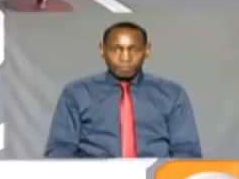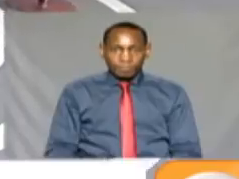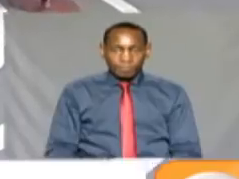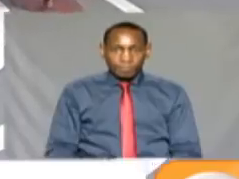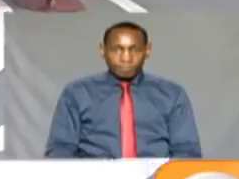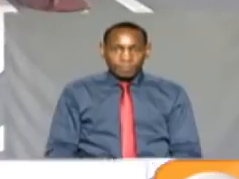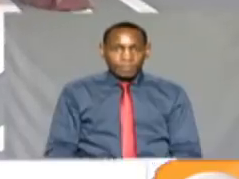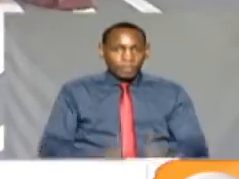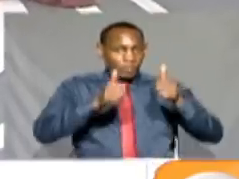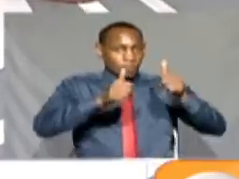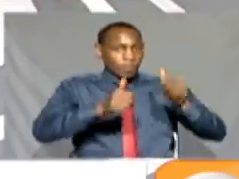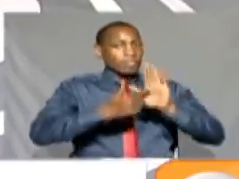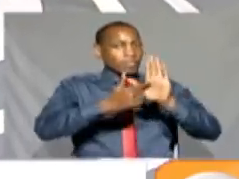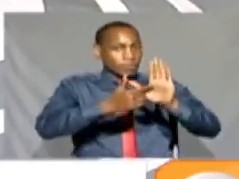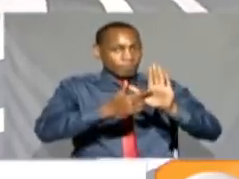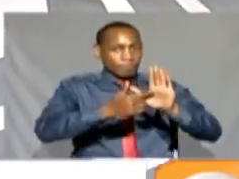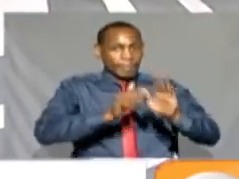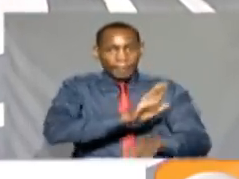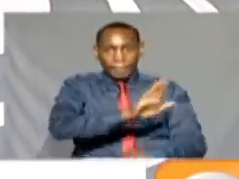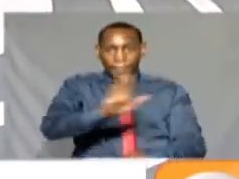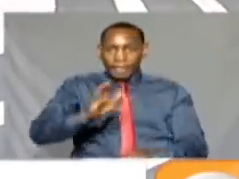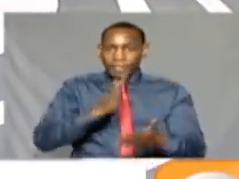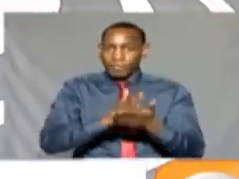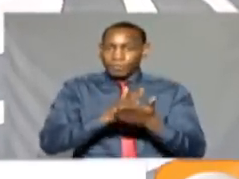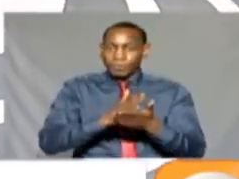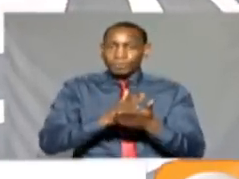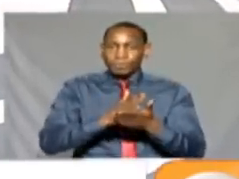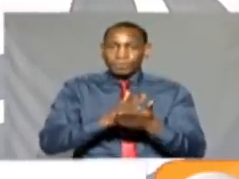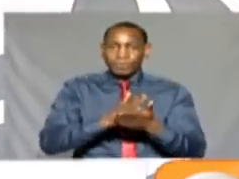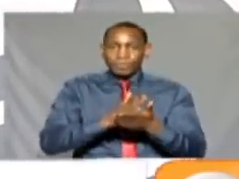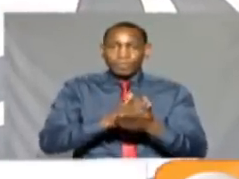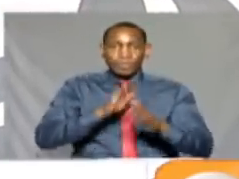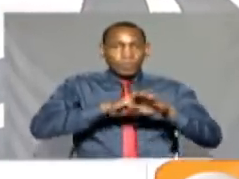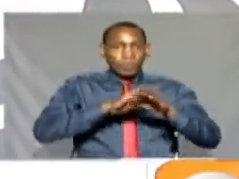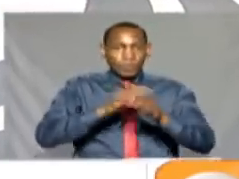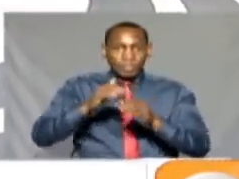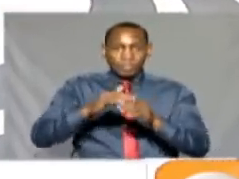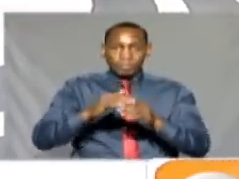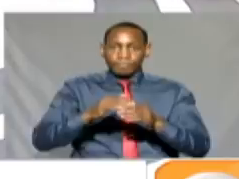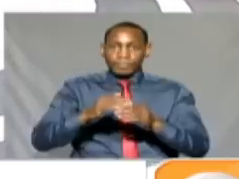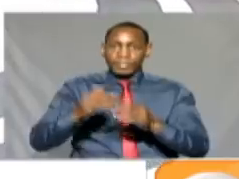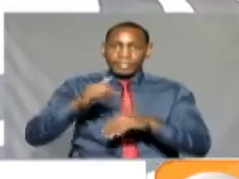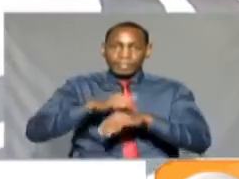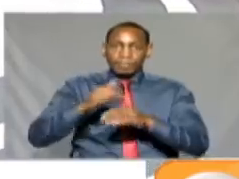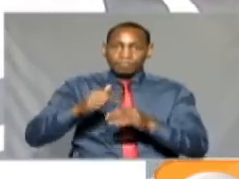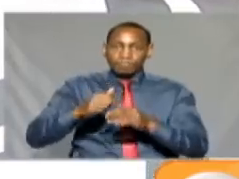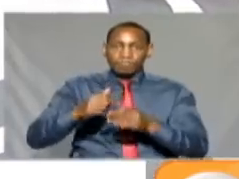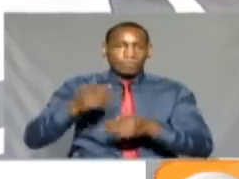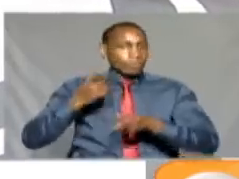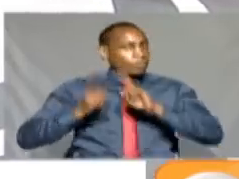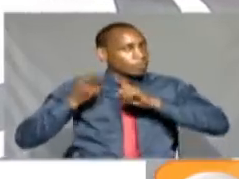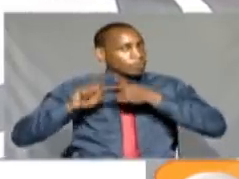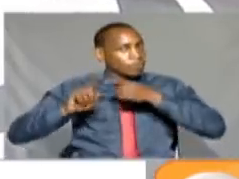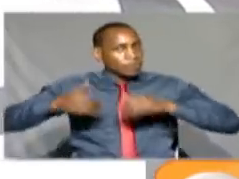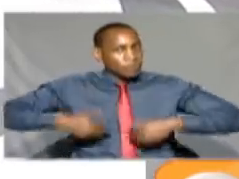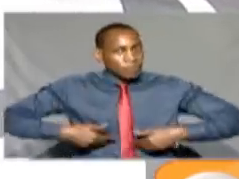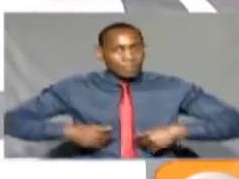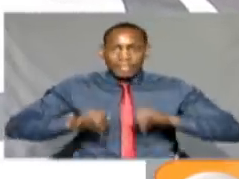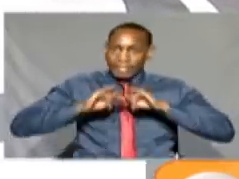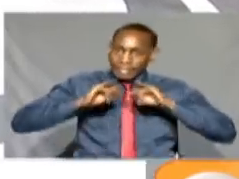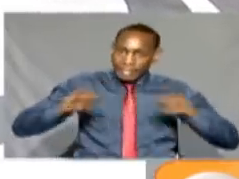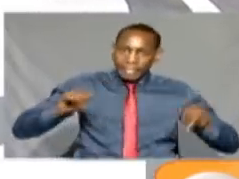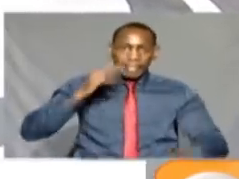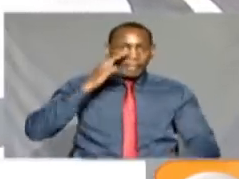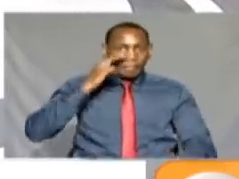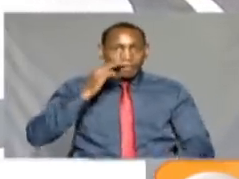Yeah. Terrific show, guys. You guys made our day. Brilliant way to spend our youth laughing clean jokes.